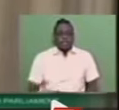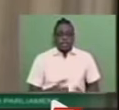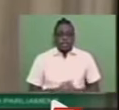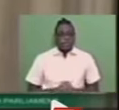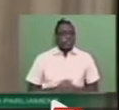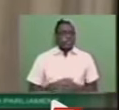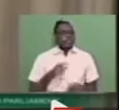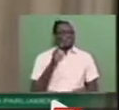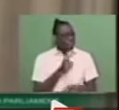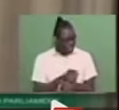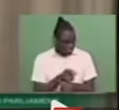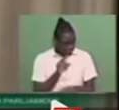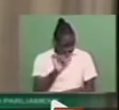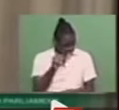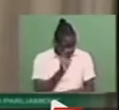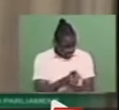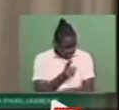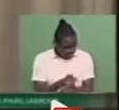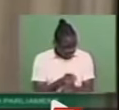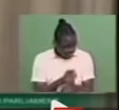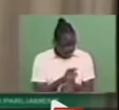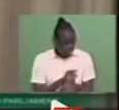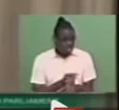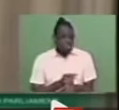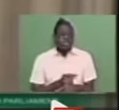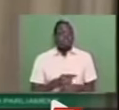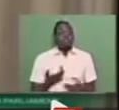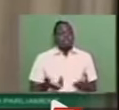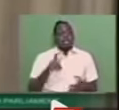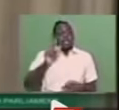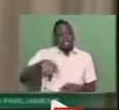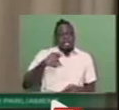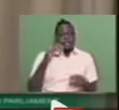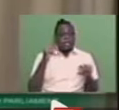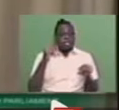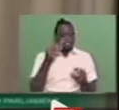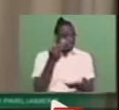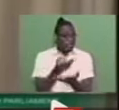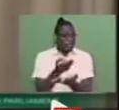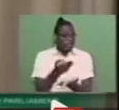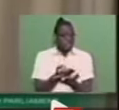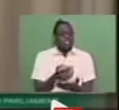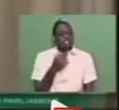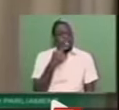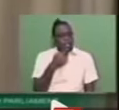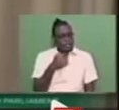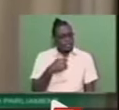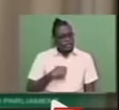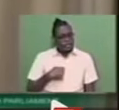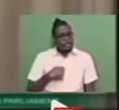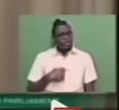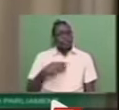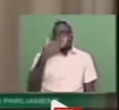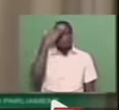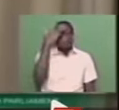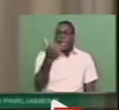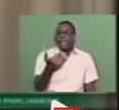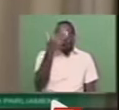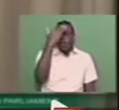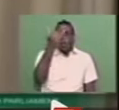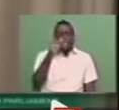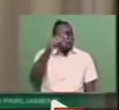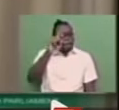me why it is necessary for this total shift in the paradigm, in the business model that we had. Why is it necessary to do